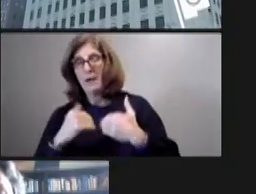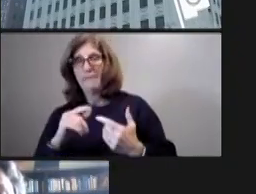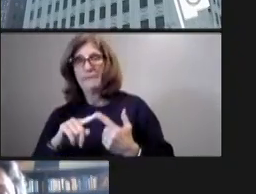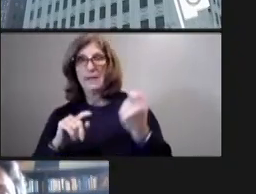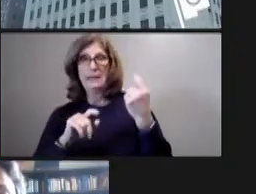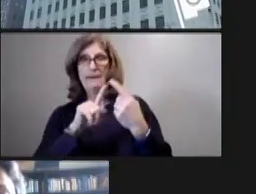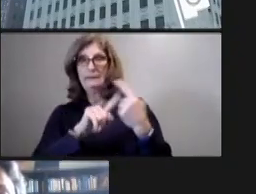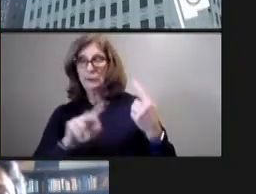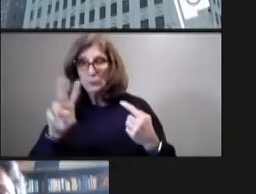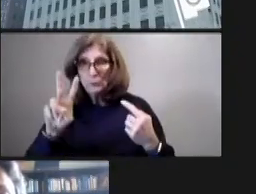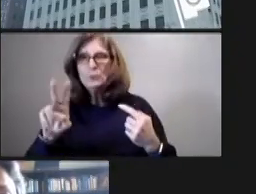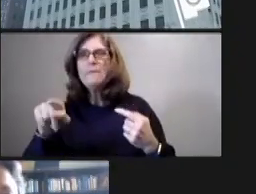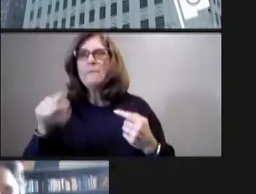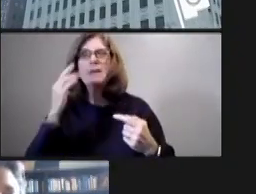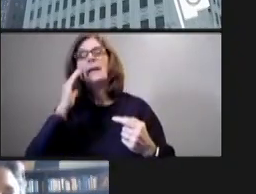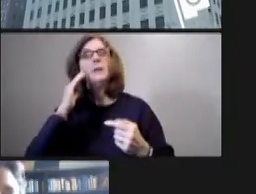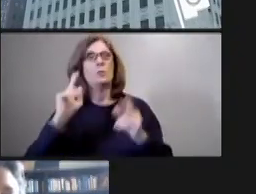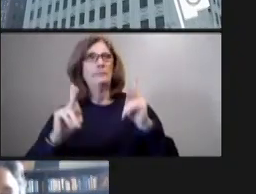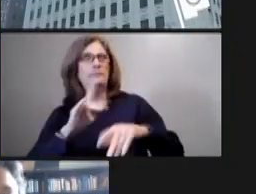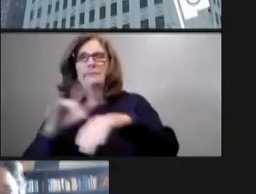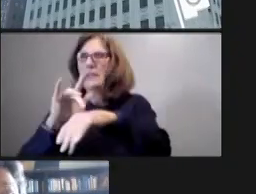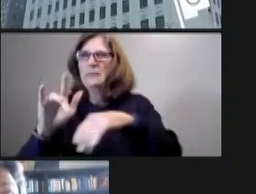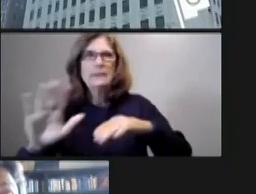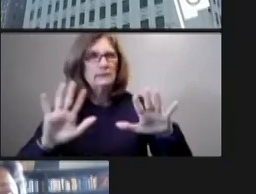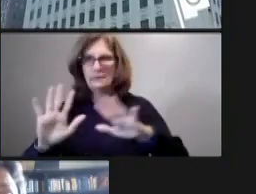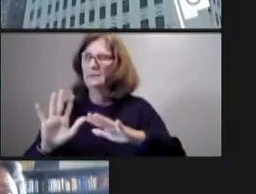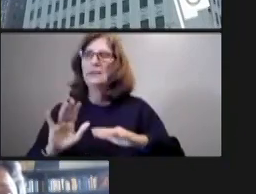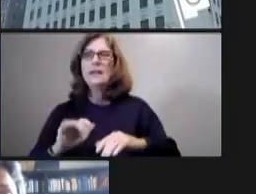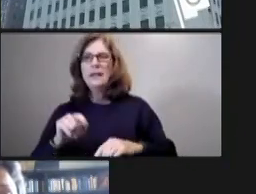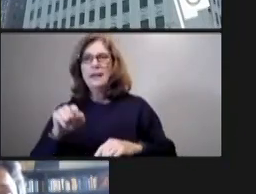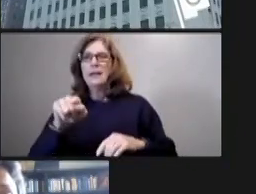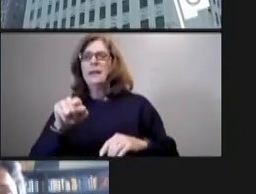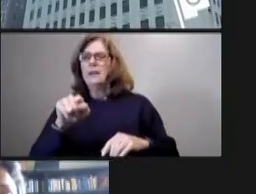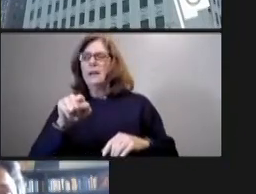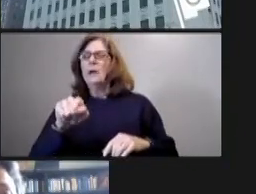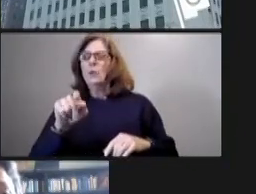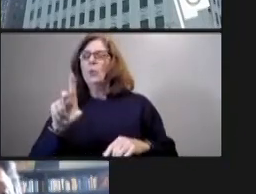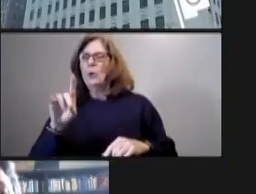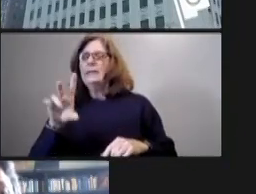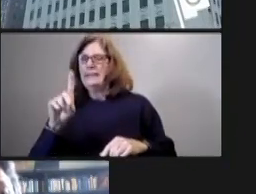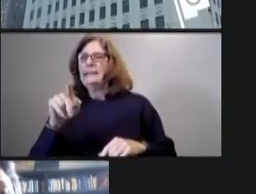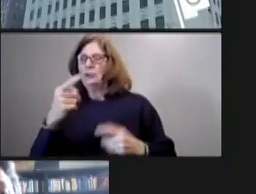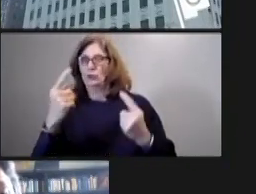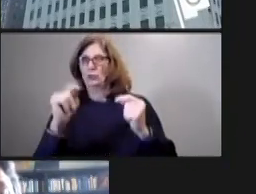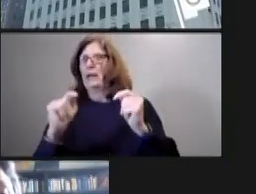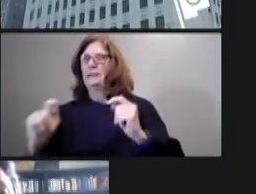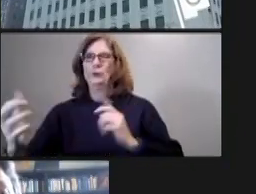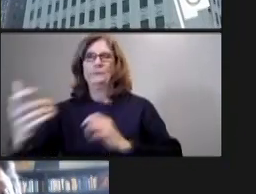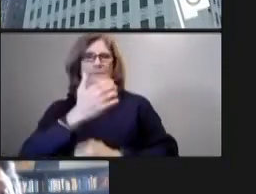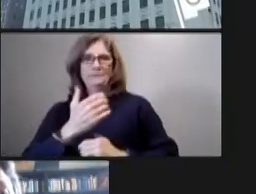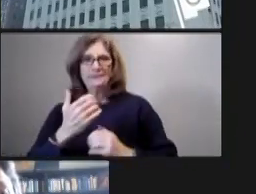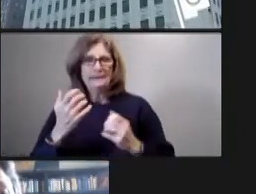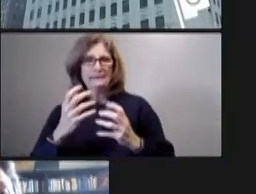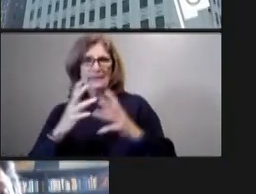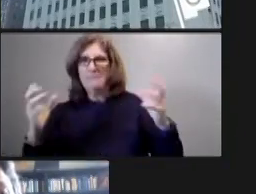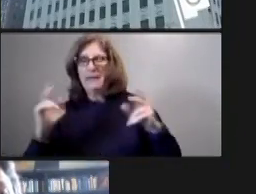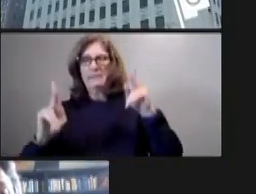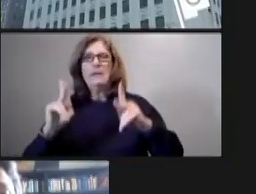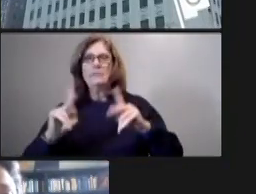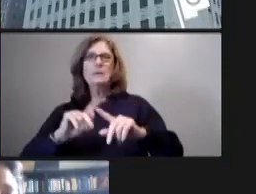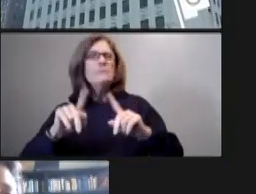selected with everyone's availability in mind, as shared on the doodle. But if you cannot attend the whole thing, it would be best to attend a portion